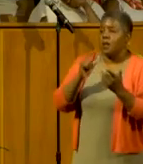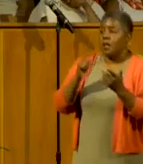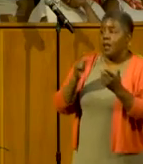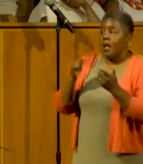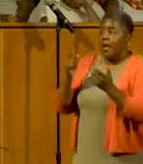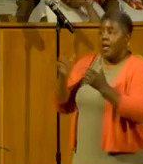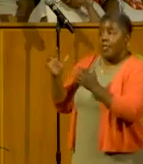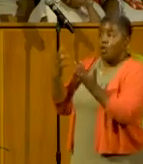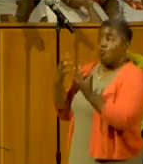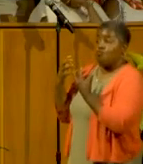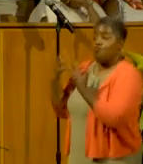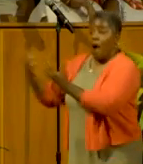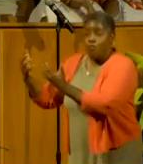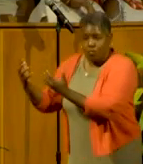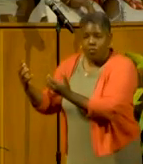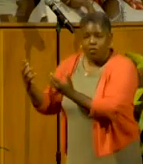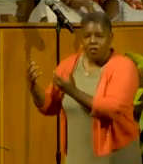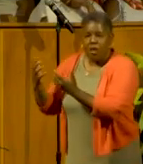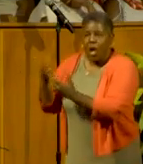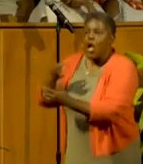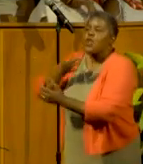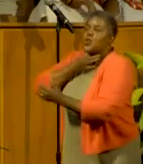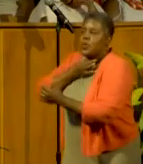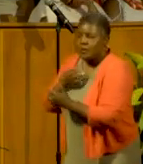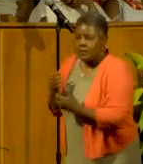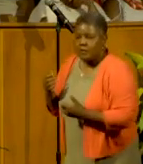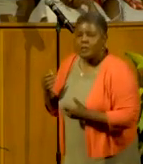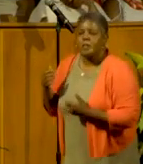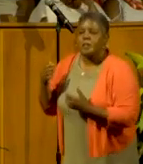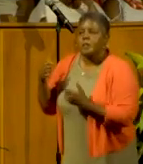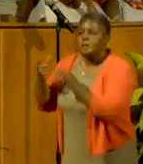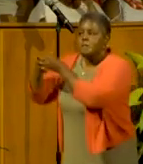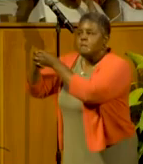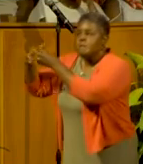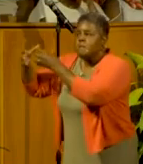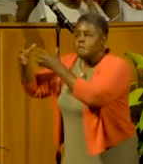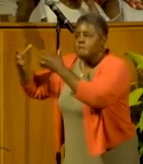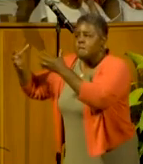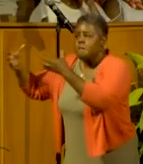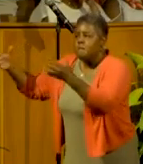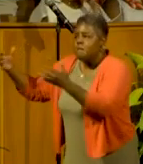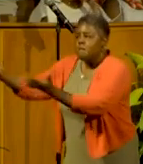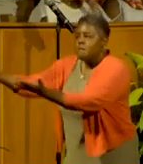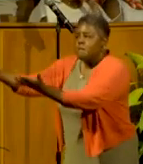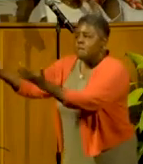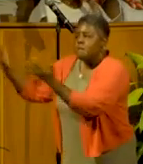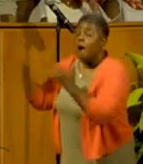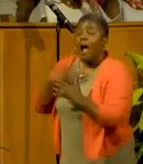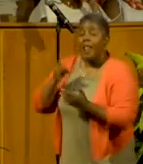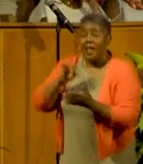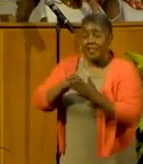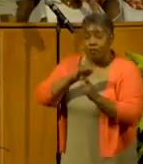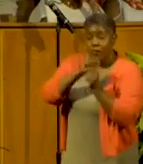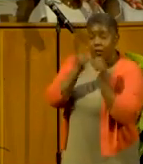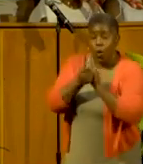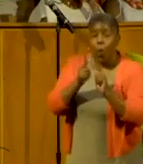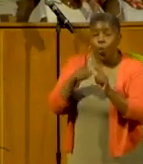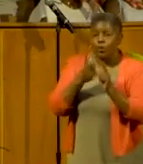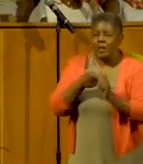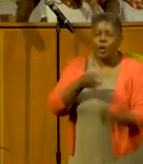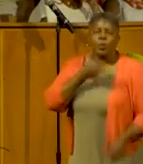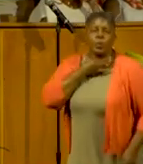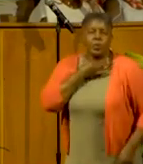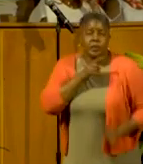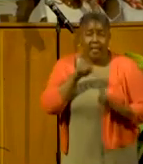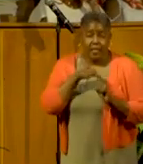crowd is what he calls it, was growing by the minute. And I like that translation because when you use an adjective like curious